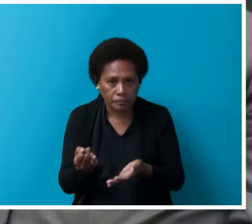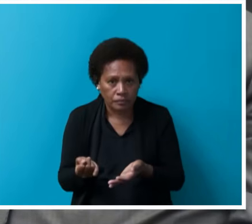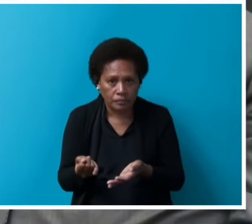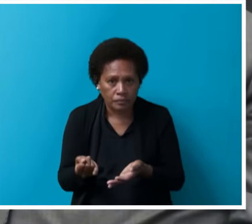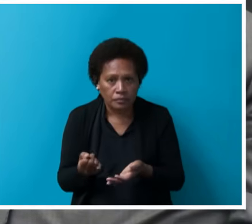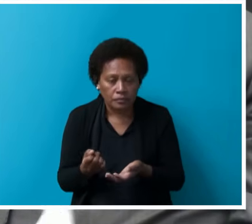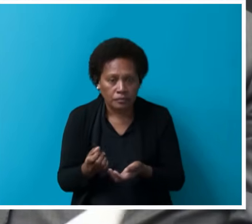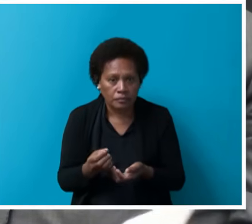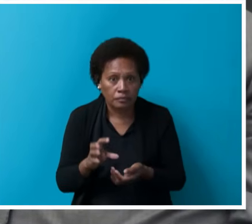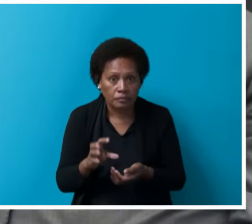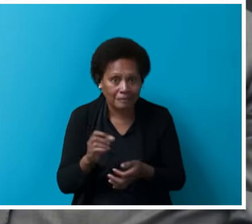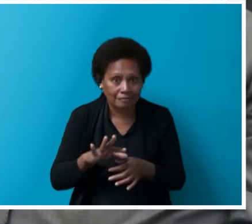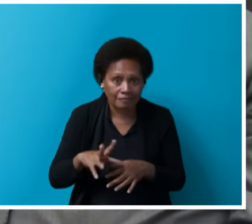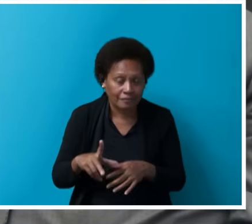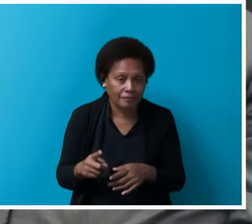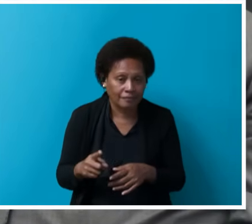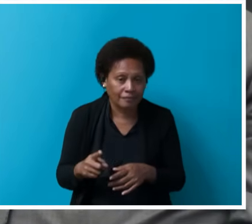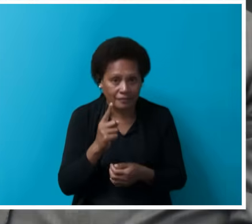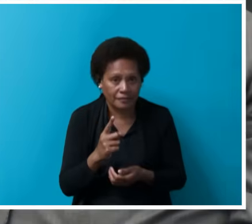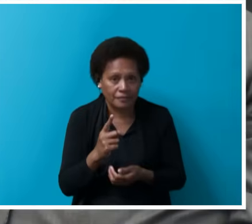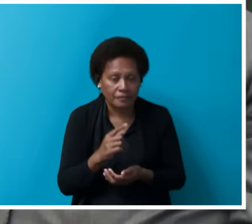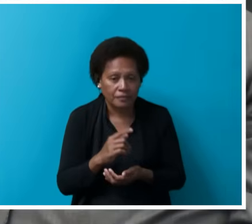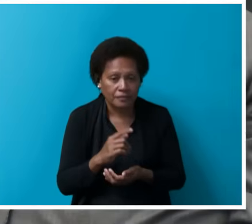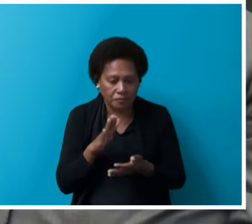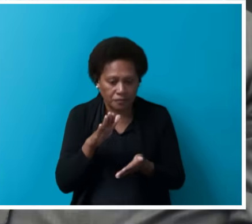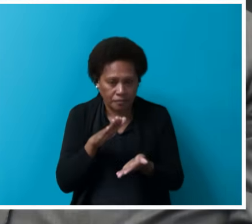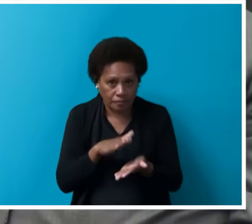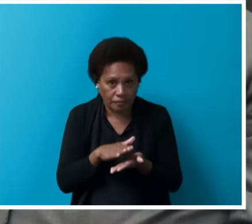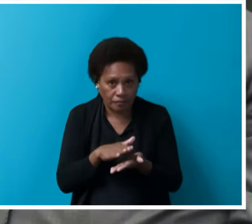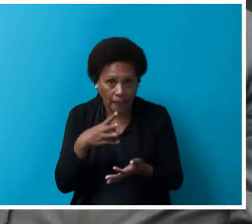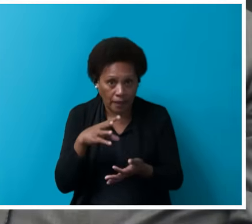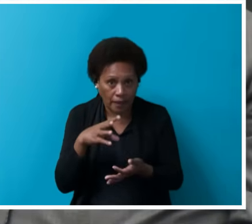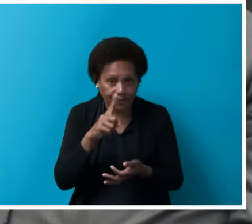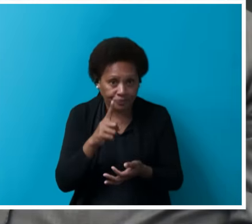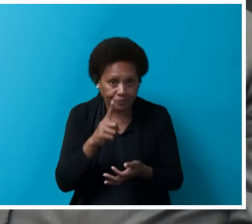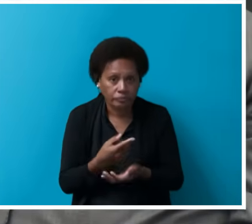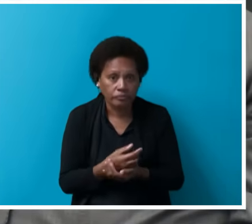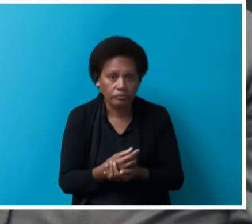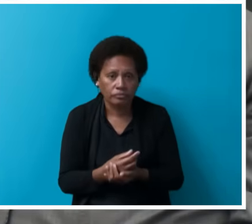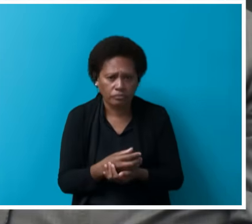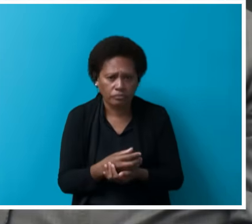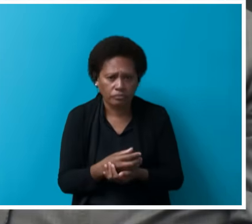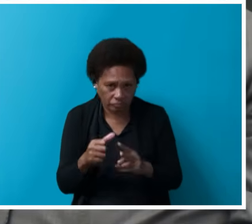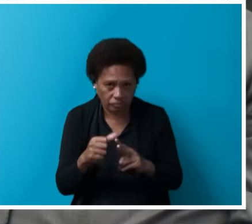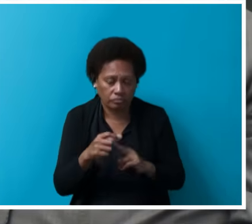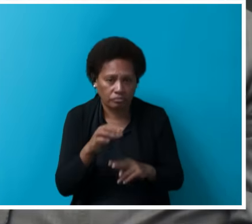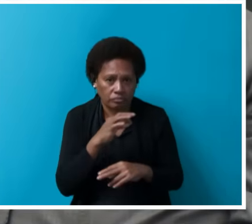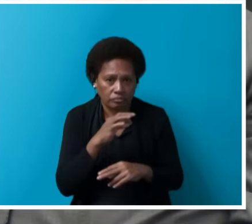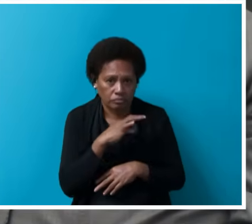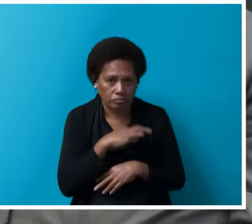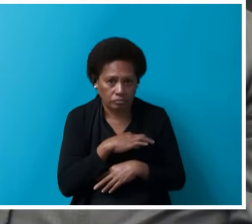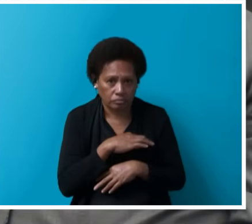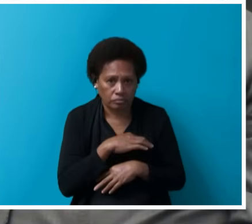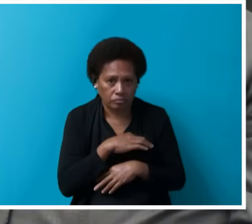Everyone who earns below 30,000 and those who earn above 30,000 also benefit that